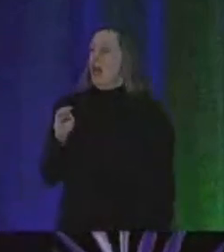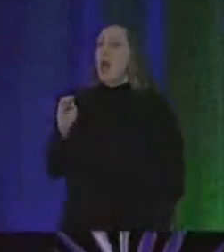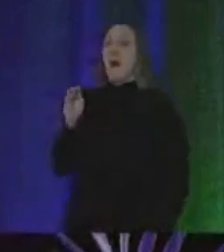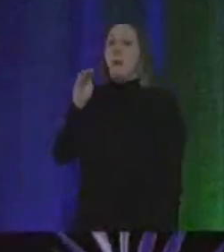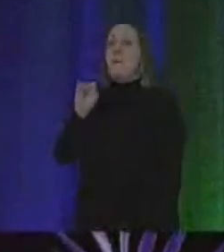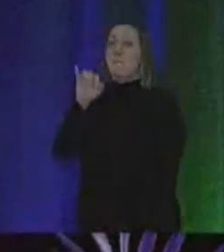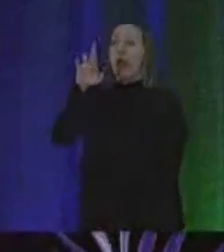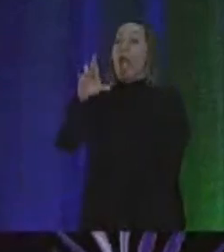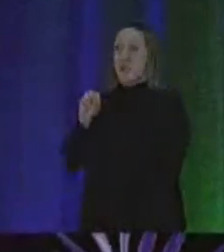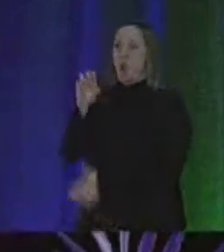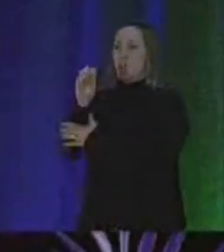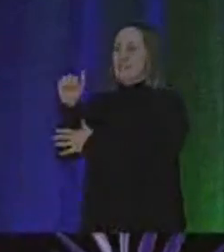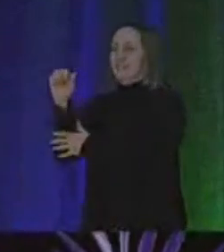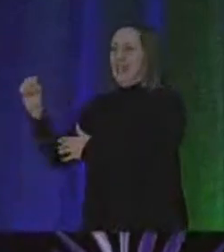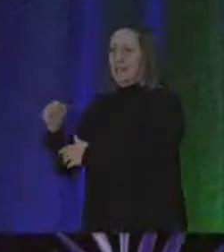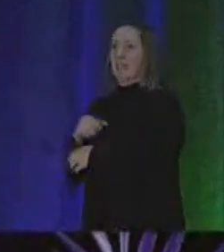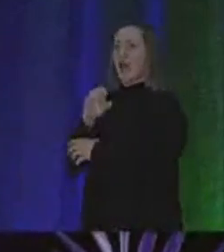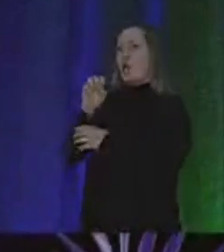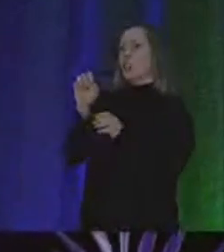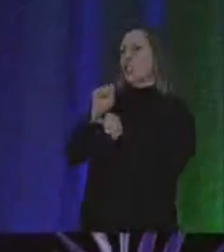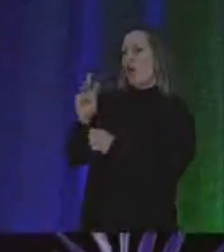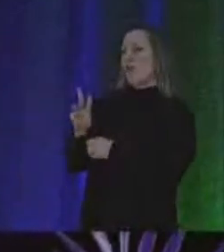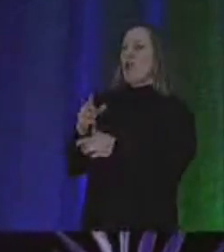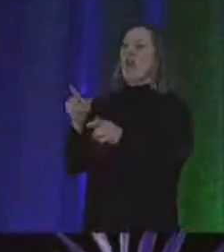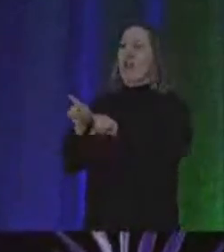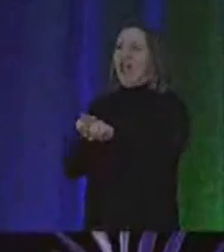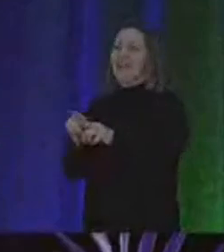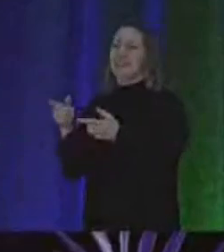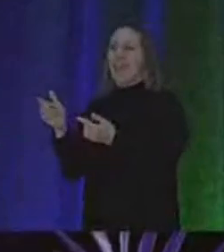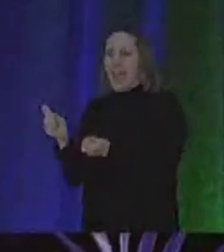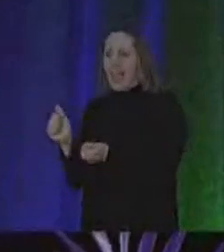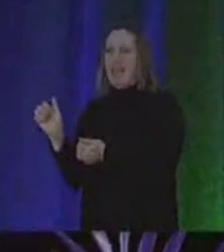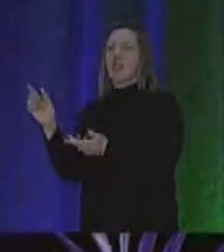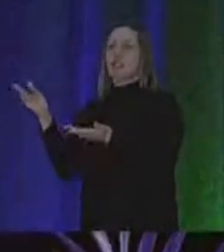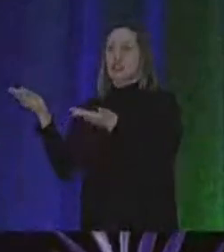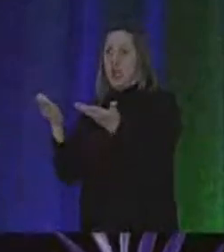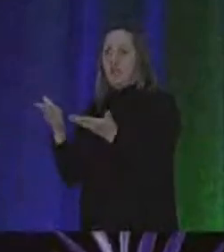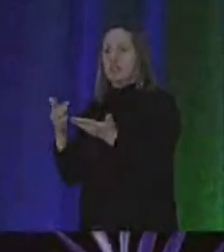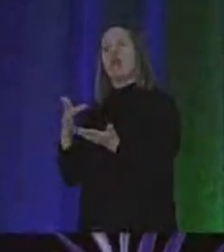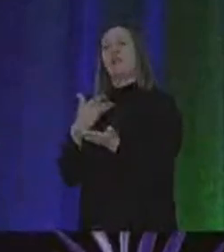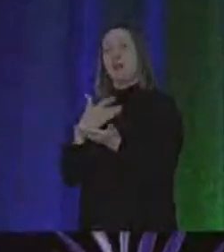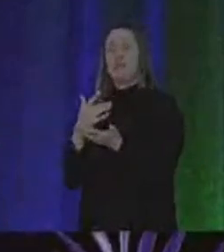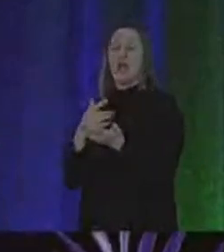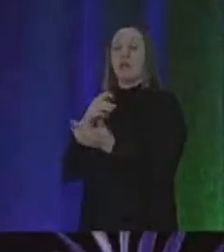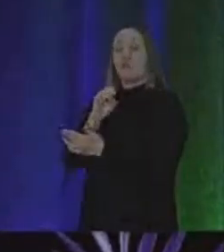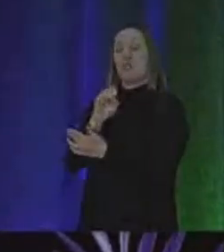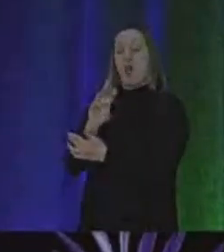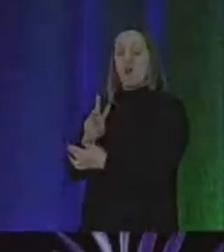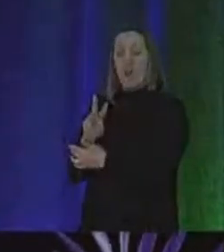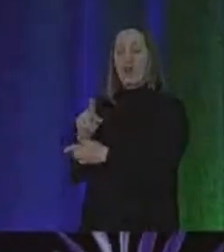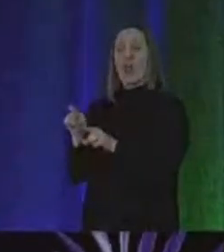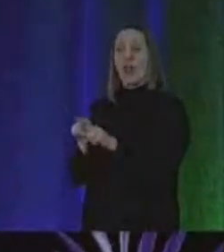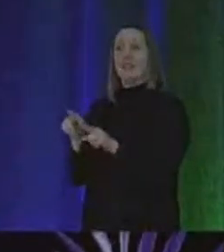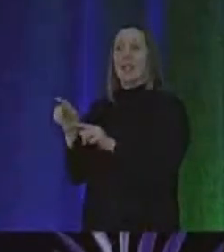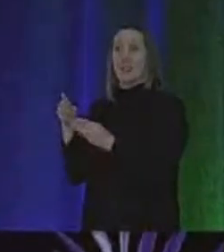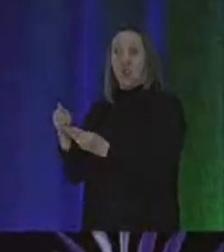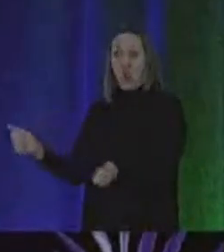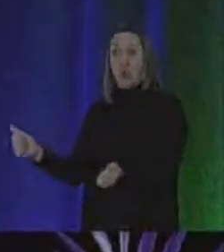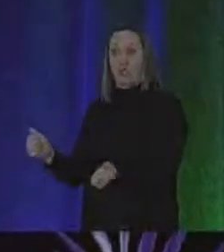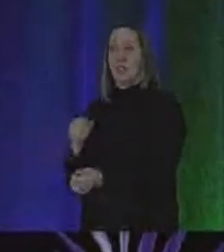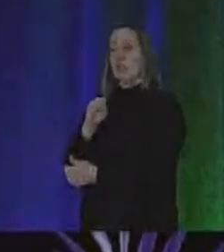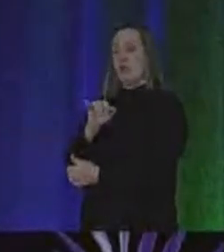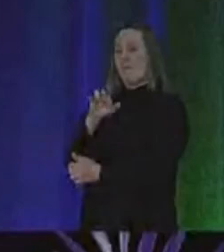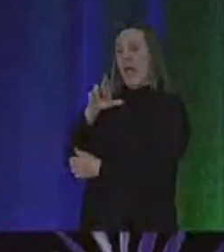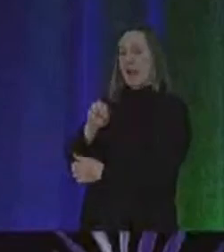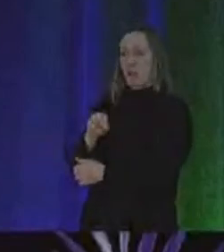What it stands for is software as a service. Oftentimes you'll hear software as a solution. So when you take a micro SaaS, essentially what you're